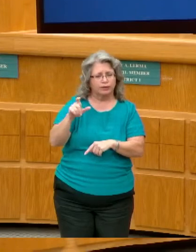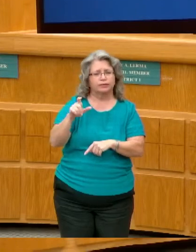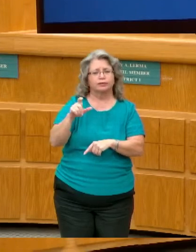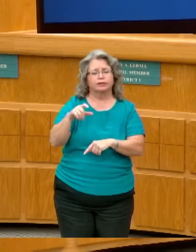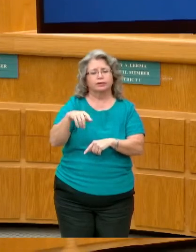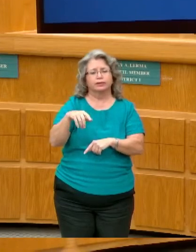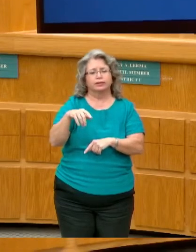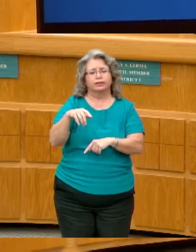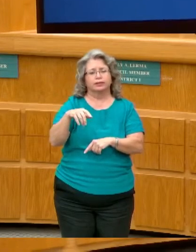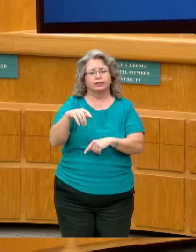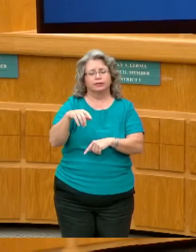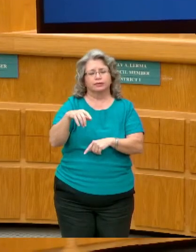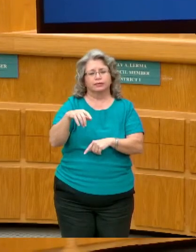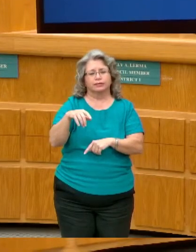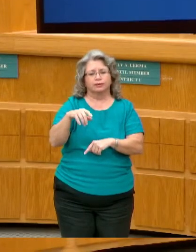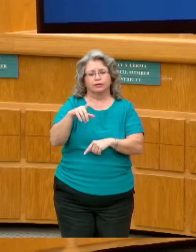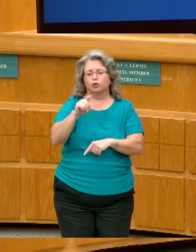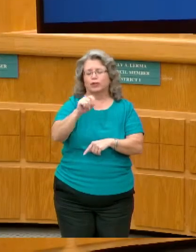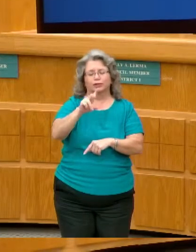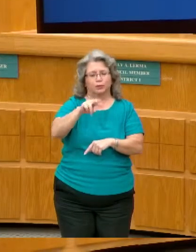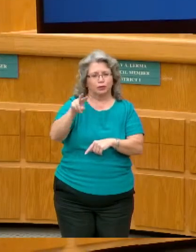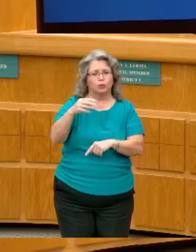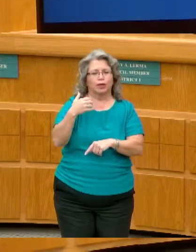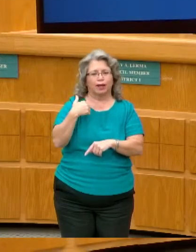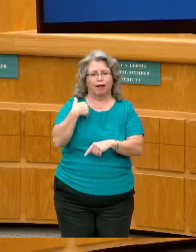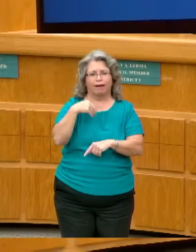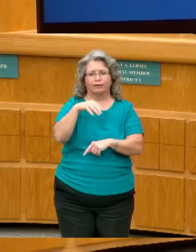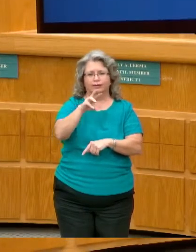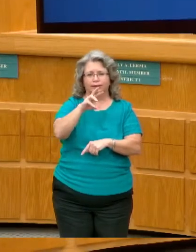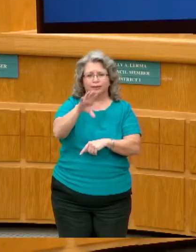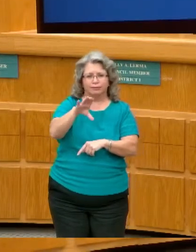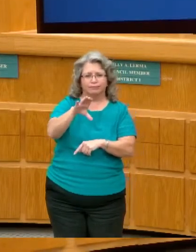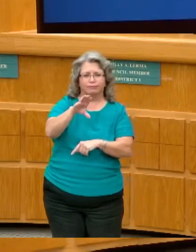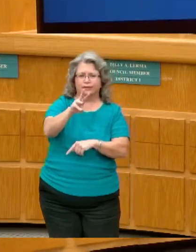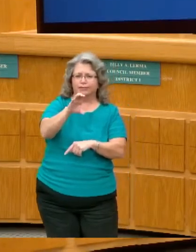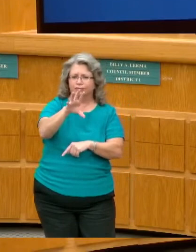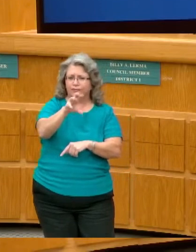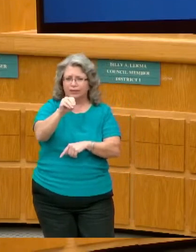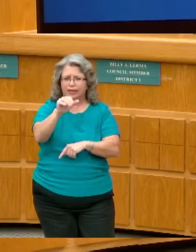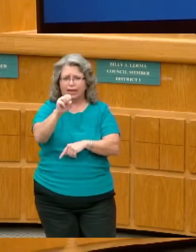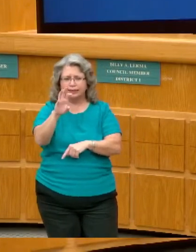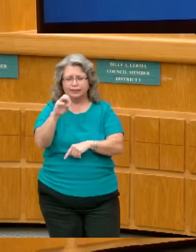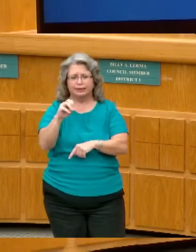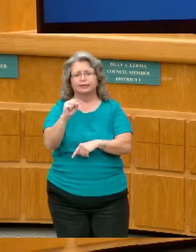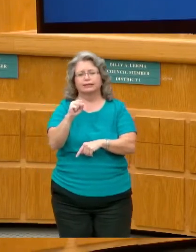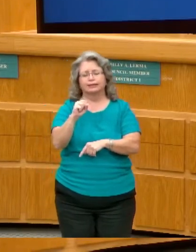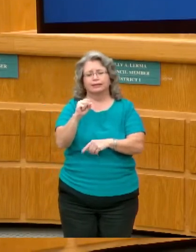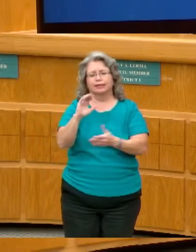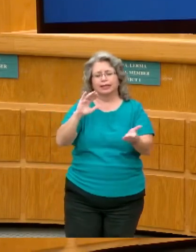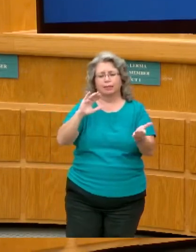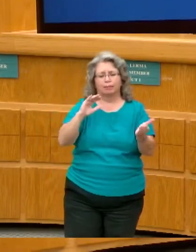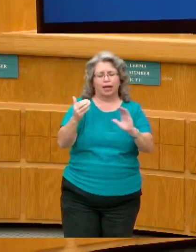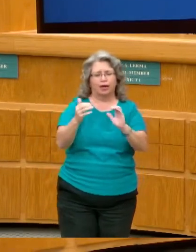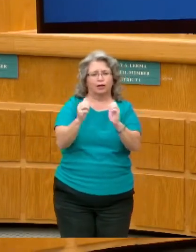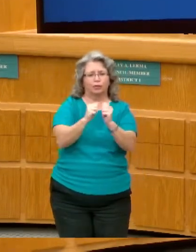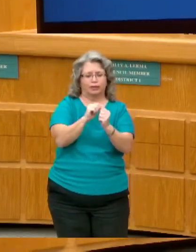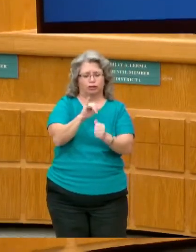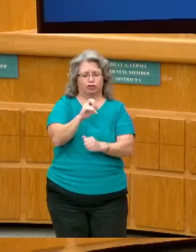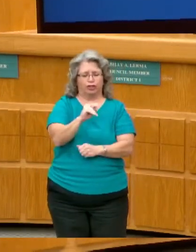cases of COVID-19 on average per day. Compared to January of 2022, we